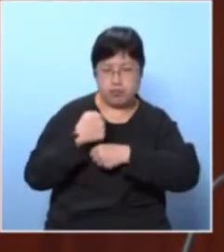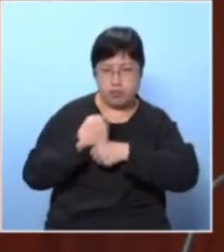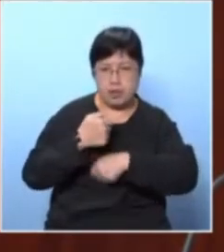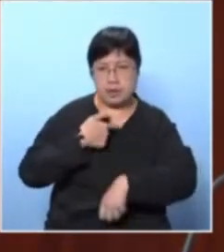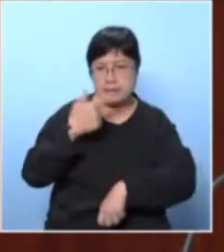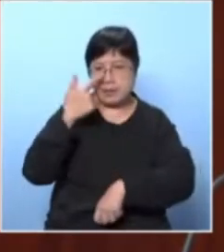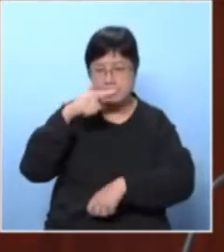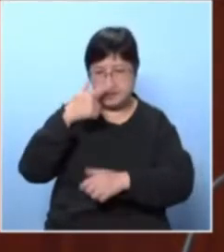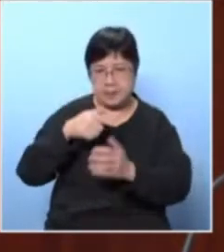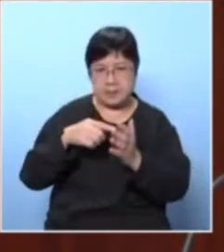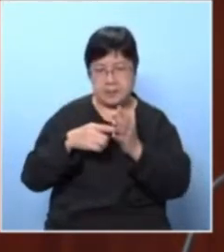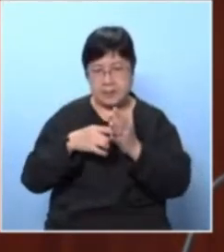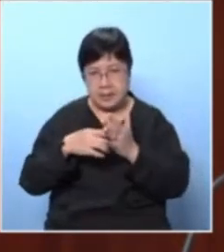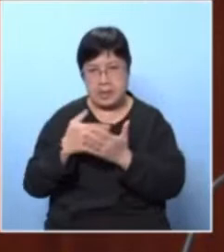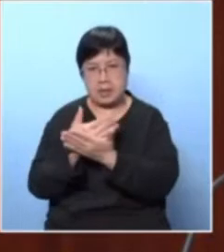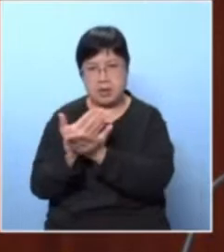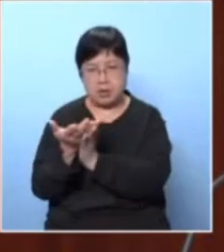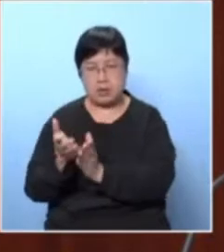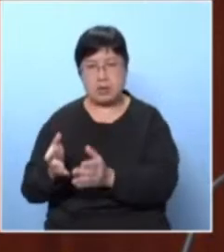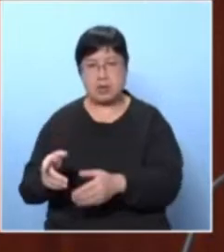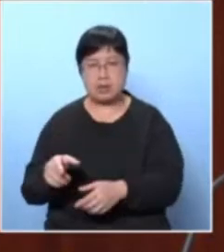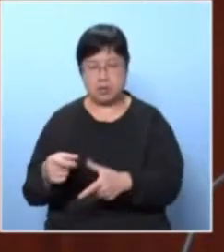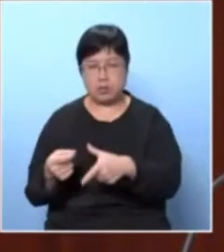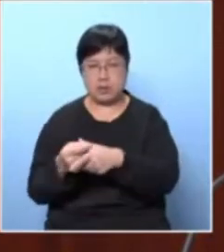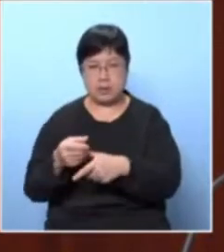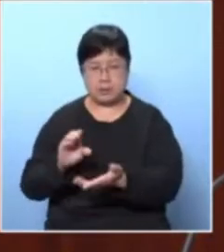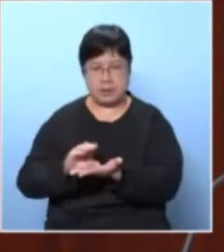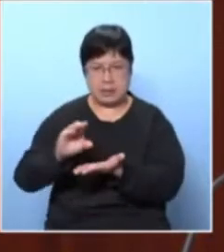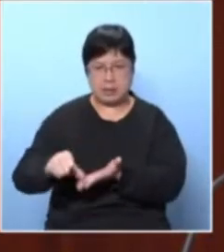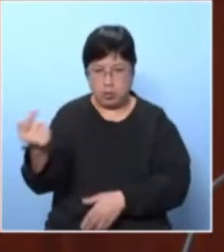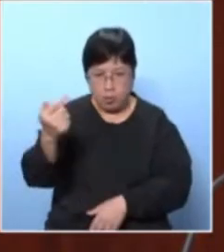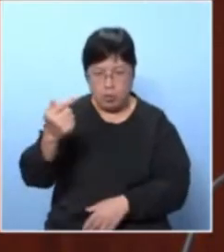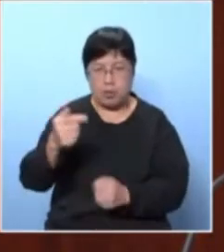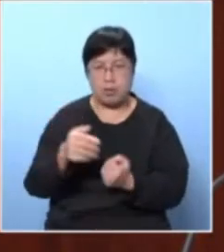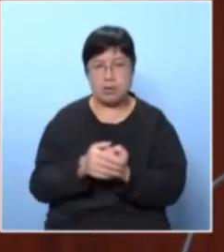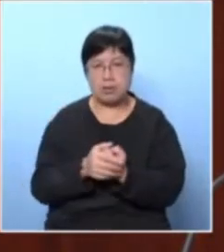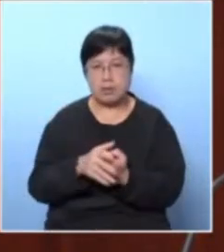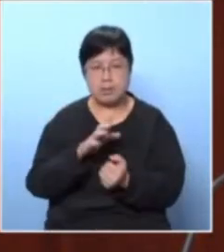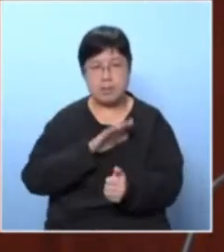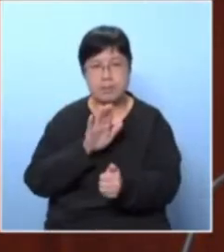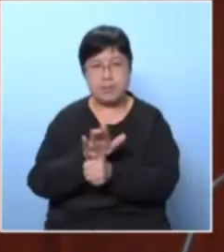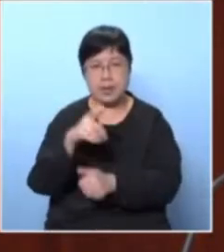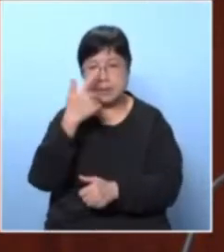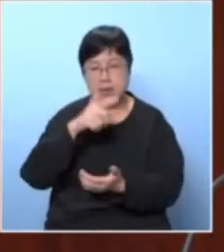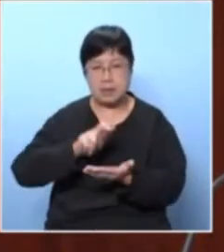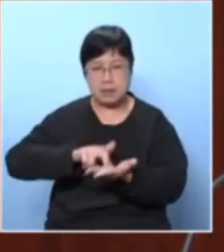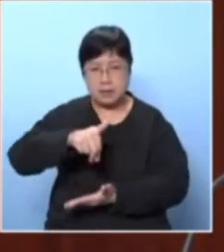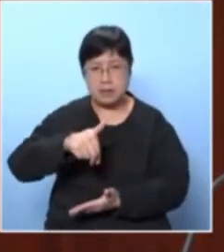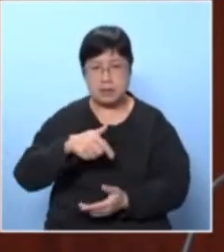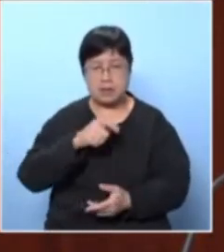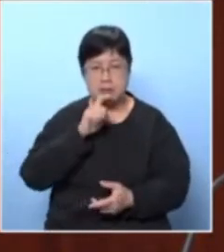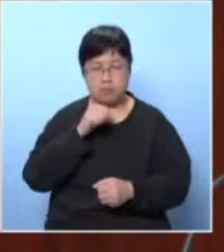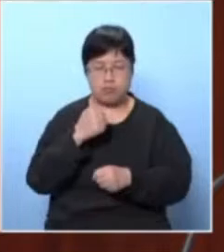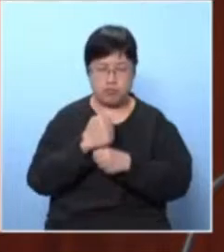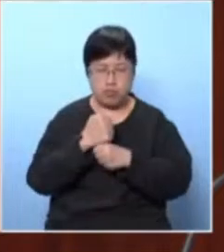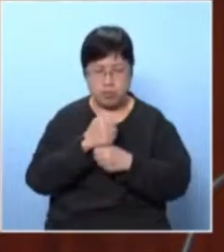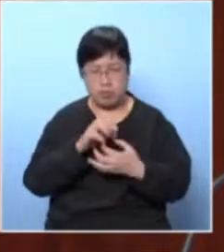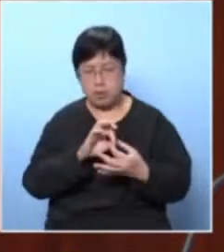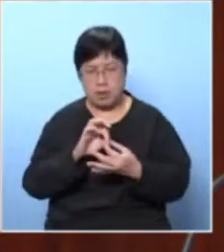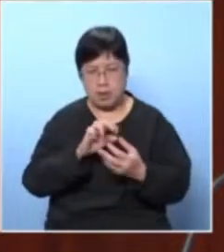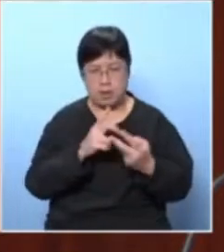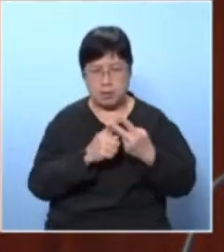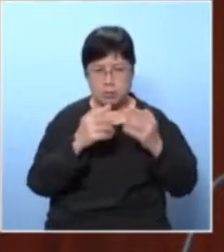advanced manufacturing, and new energy technologies. These include providing funding support for the setup of new